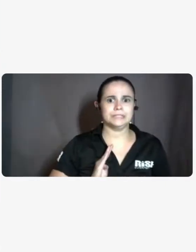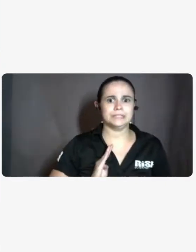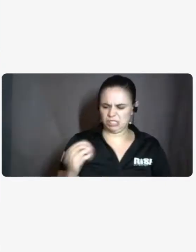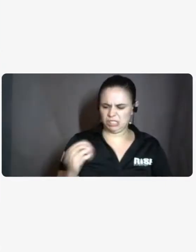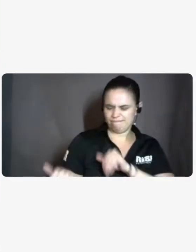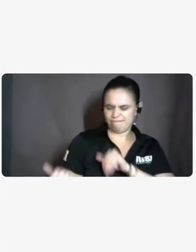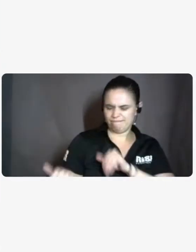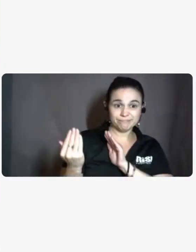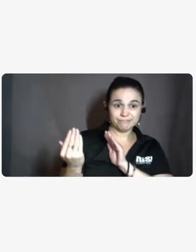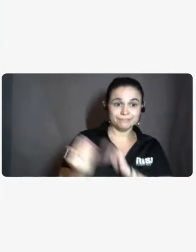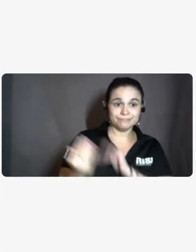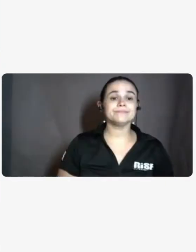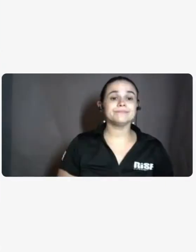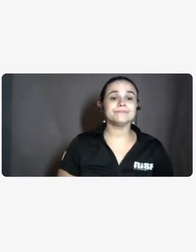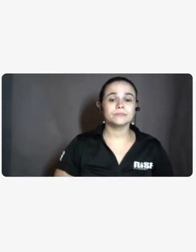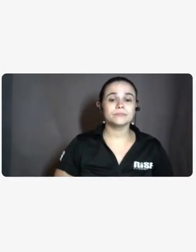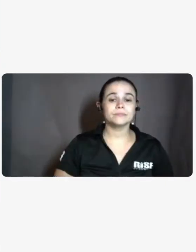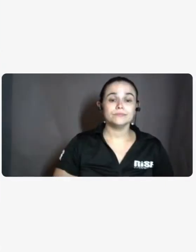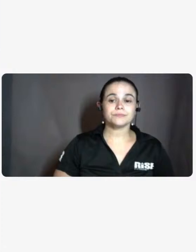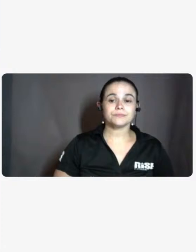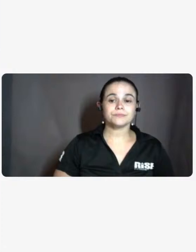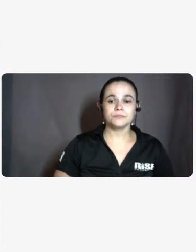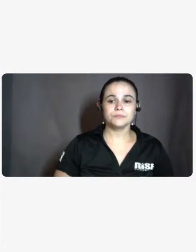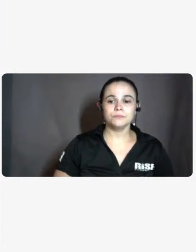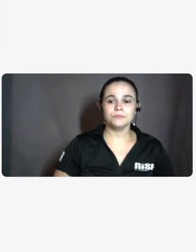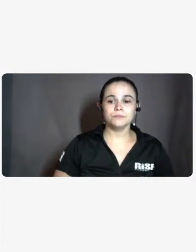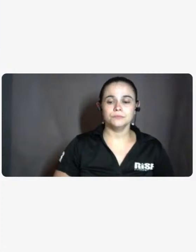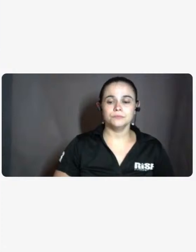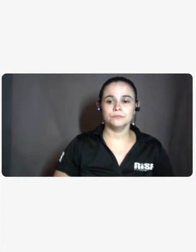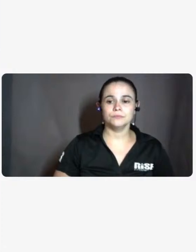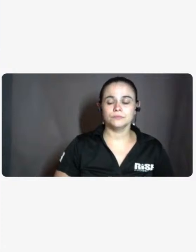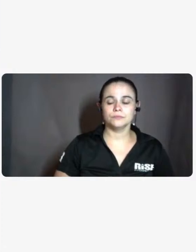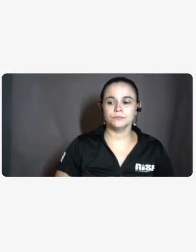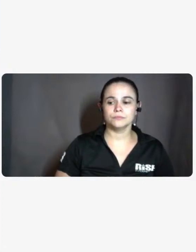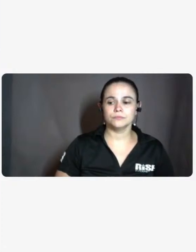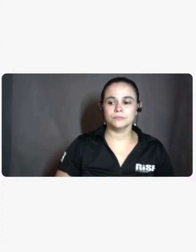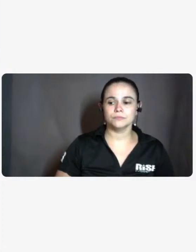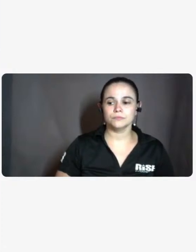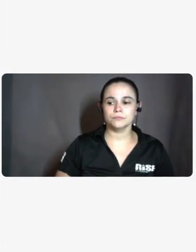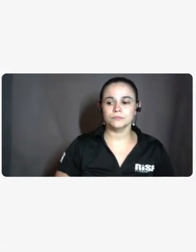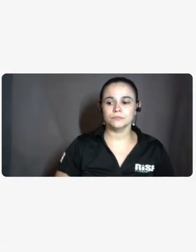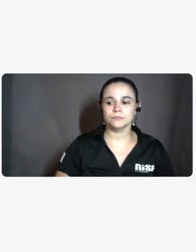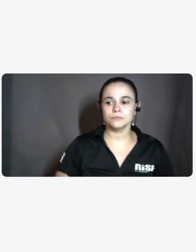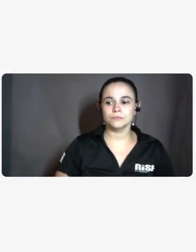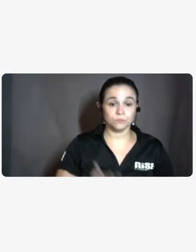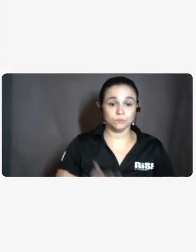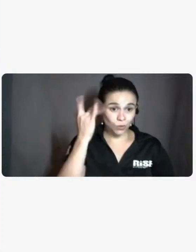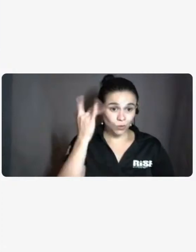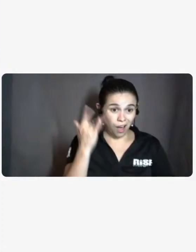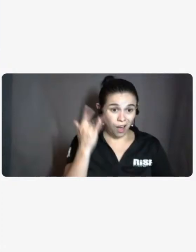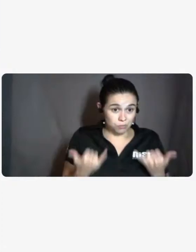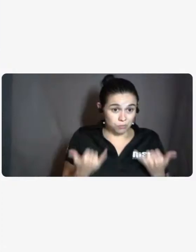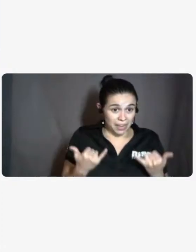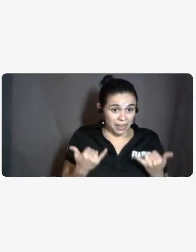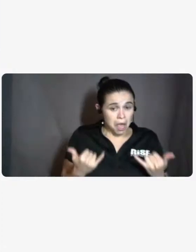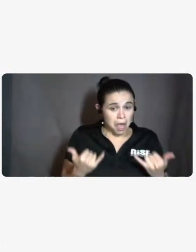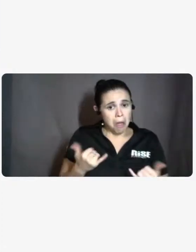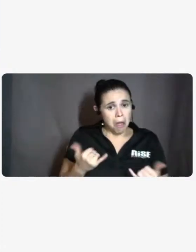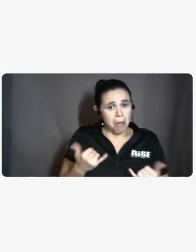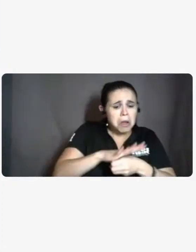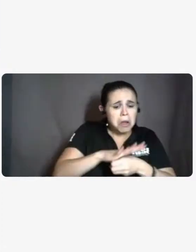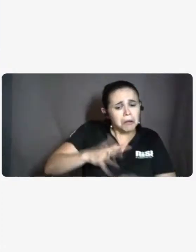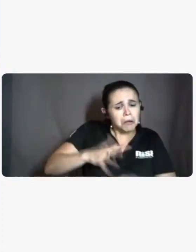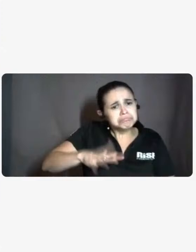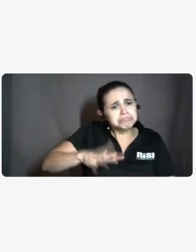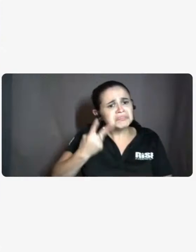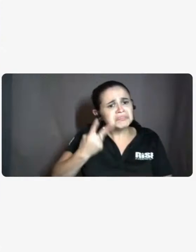now, it doesn't look that much different than it did before. The area is still rural, largely in nature over